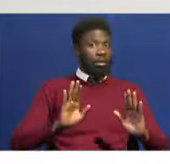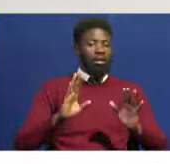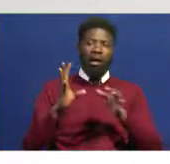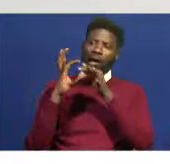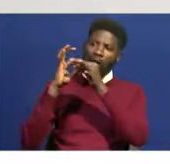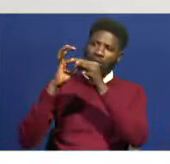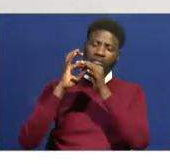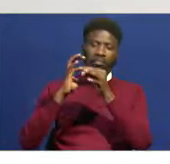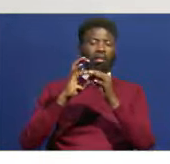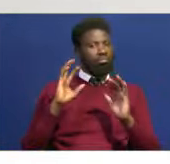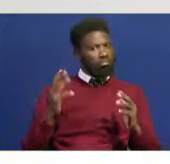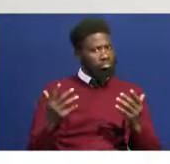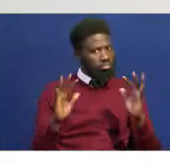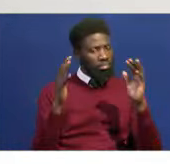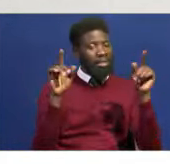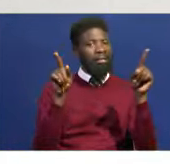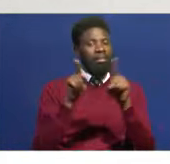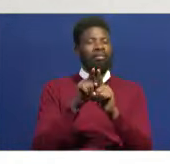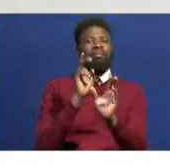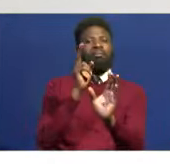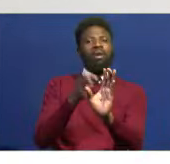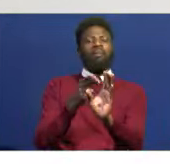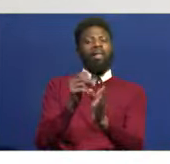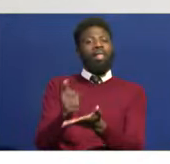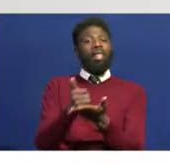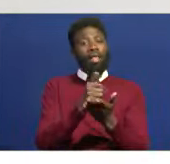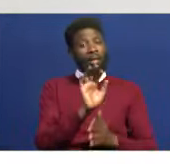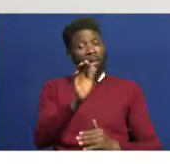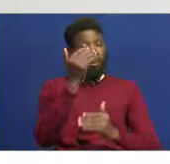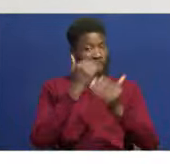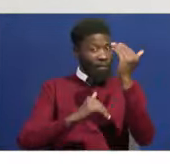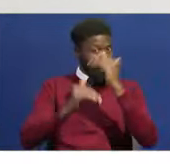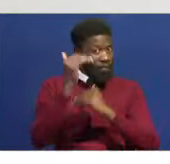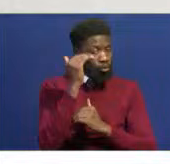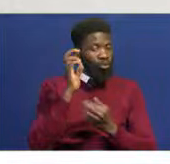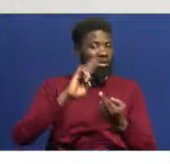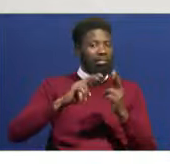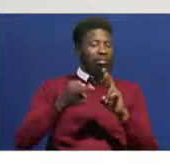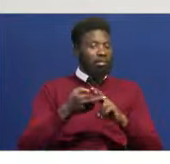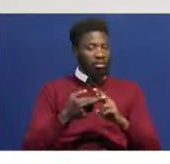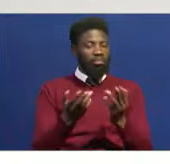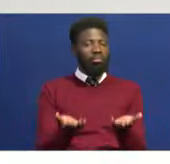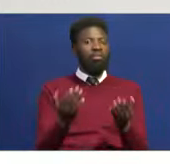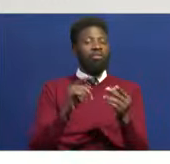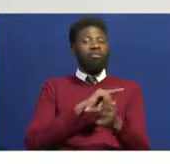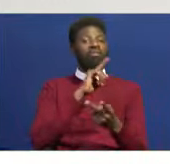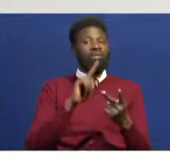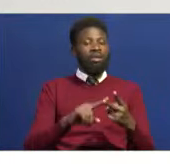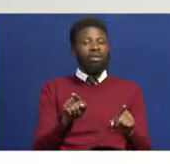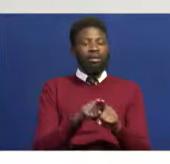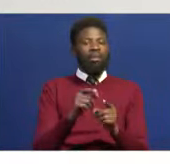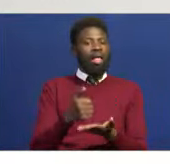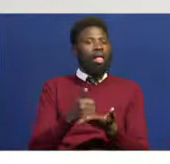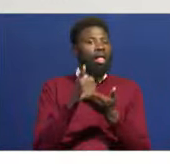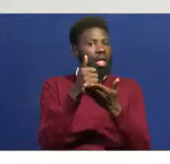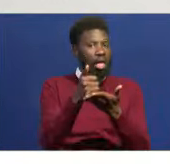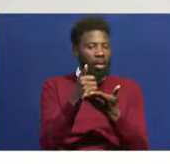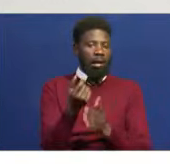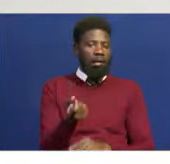cultural celebrations to enhance not just their professional relationships, but also to foster mutual understanding and